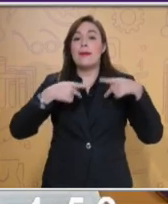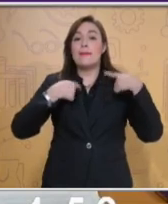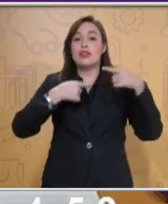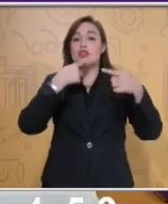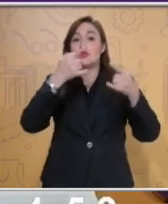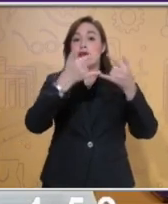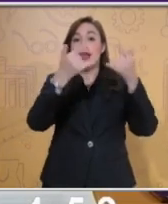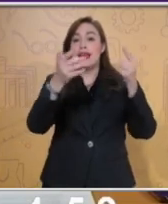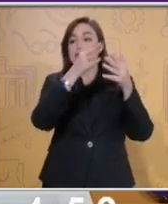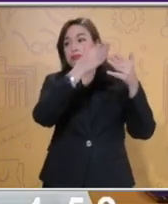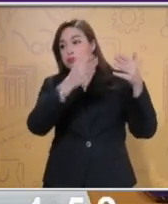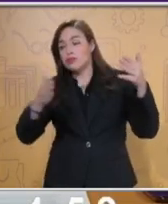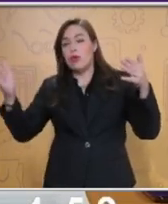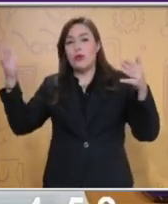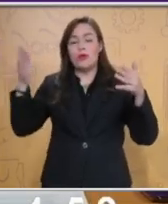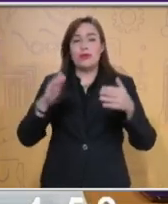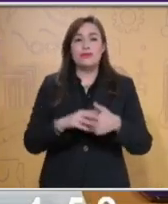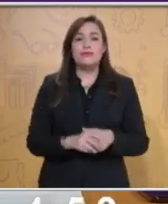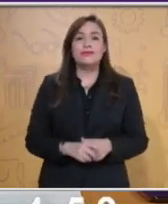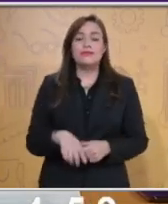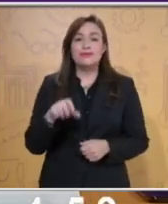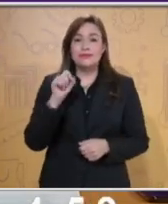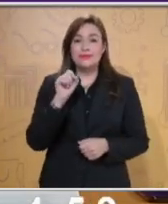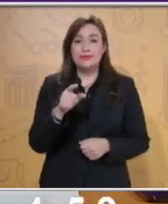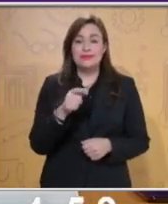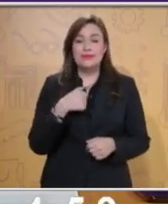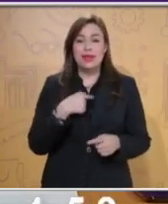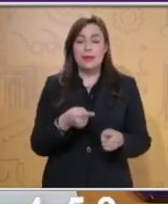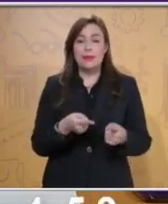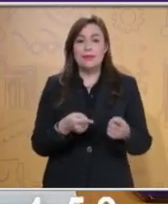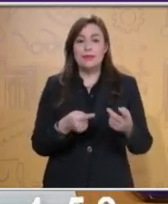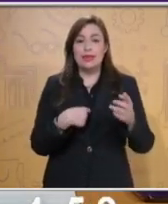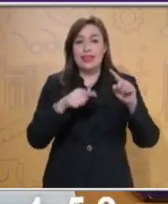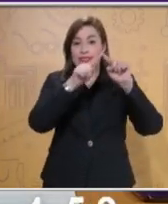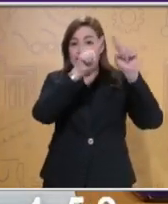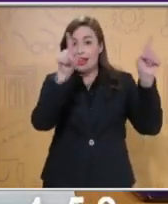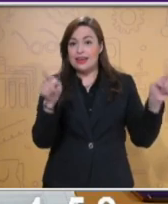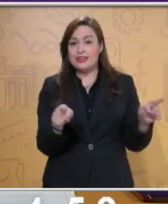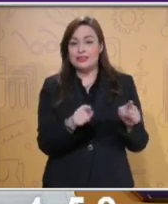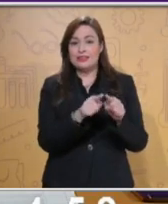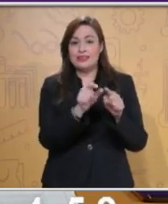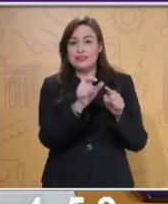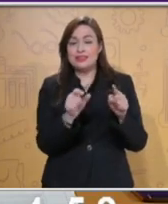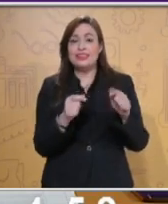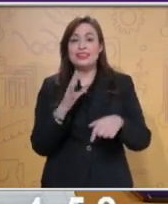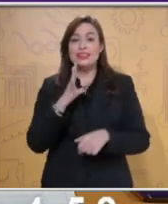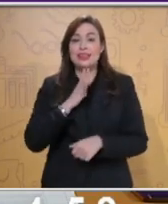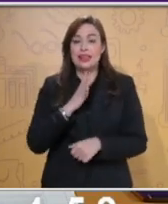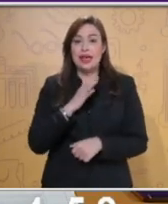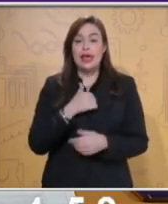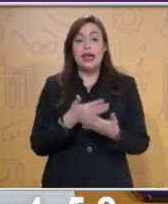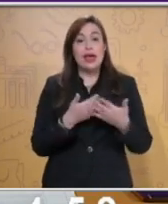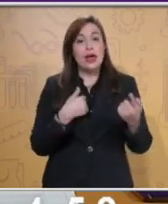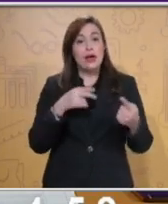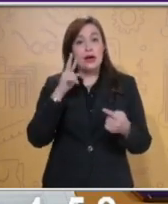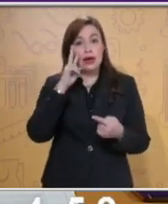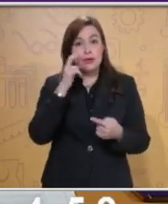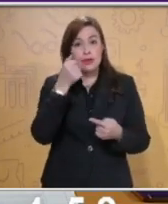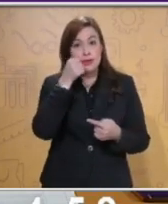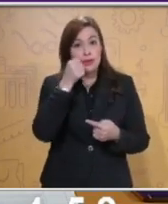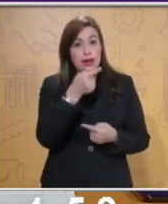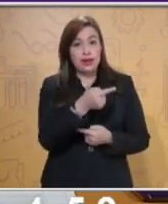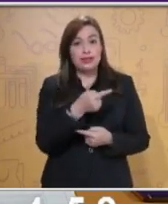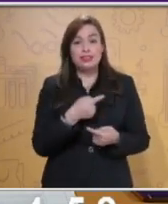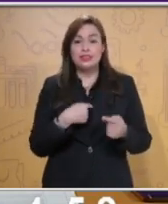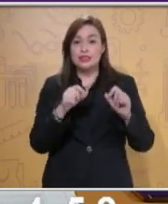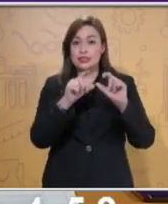story. And we have told about the tiers, the levels in a comic strip. So please now pay attention into the screen. This is